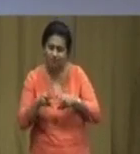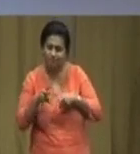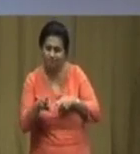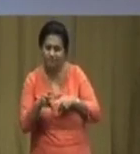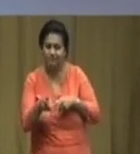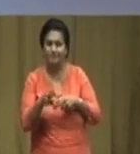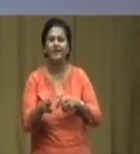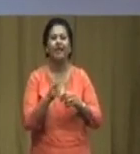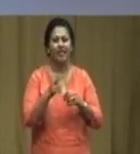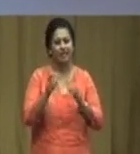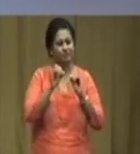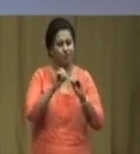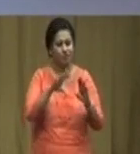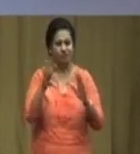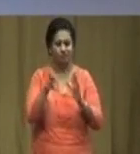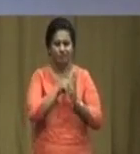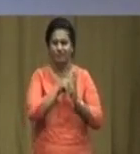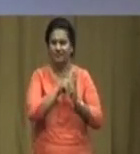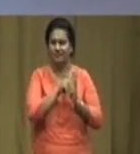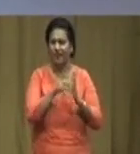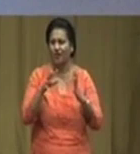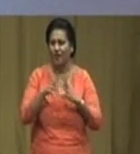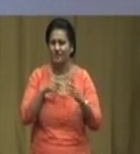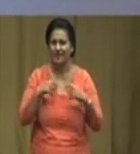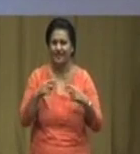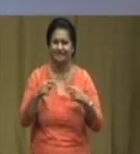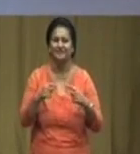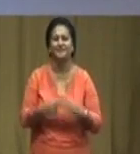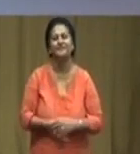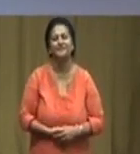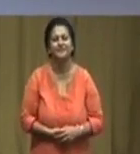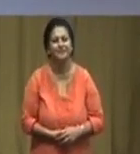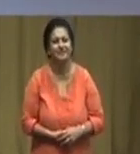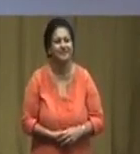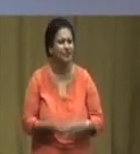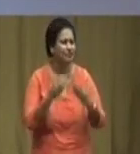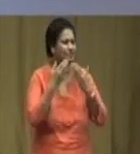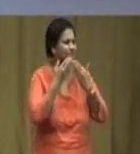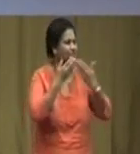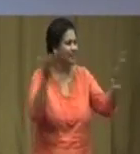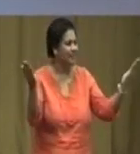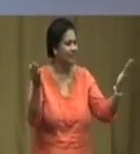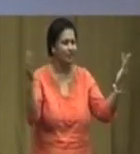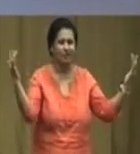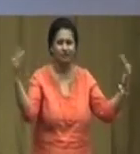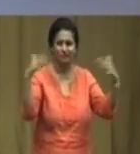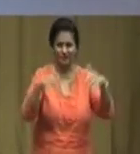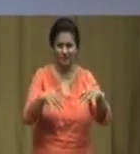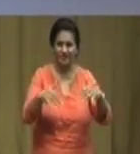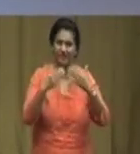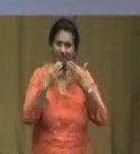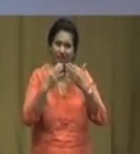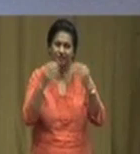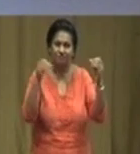it all nice and tidy. Most will be cutting me out of it, I suppose, that type of thing. Yeah. So thanks very much for coming. Thanks for contributing. And there's